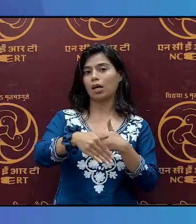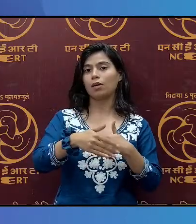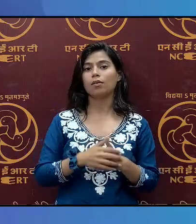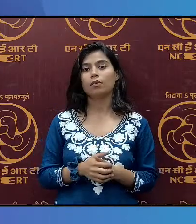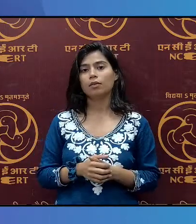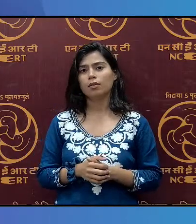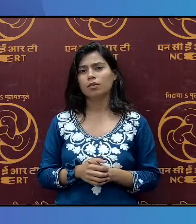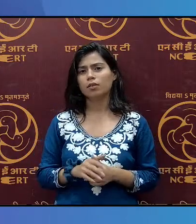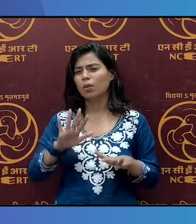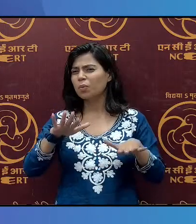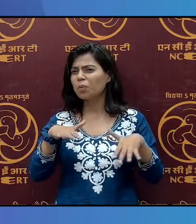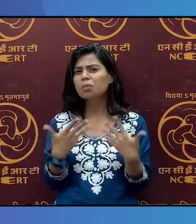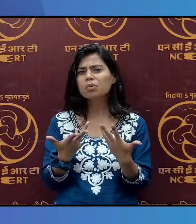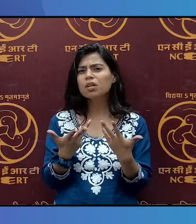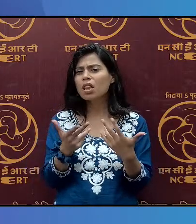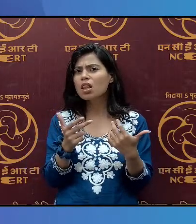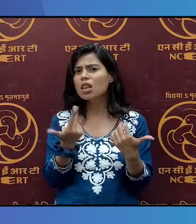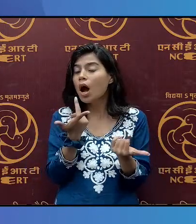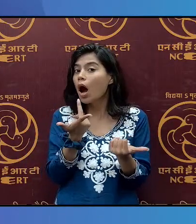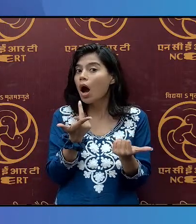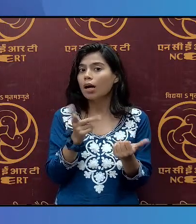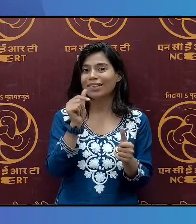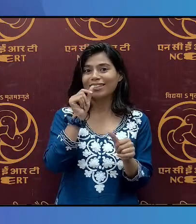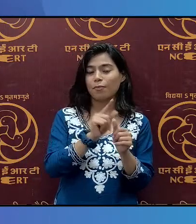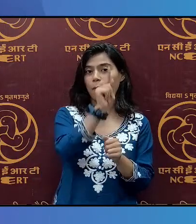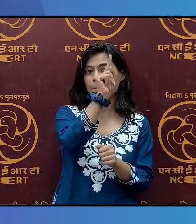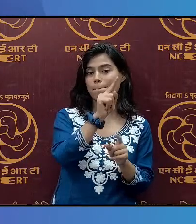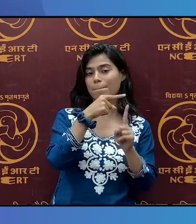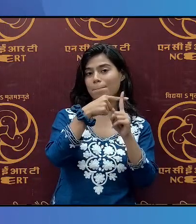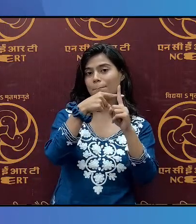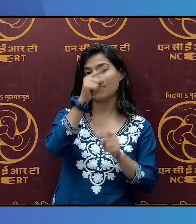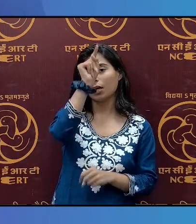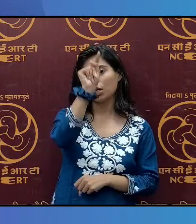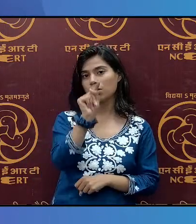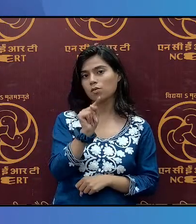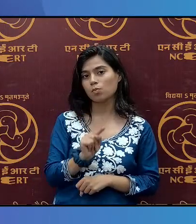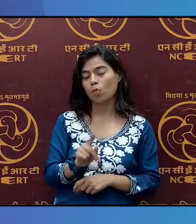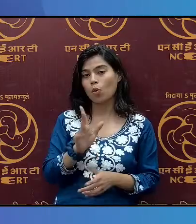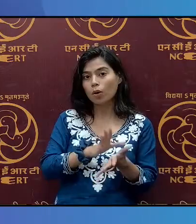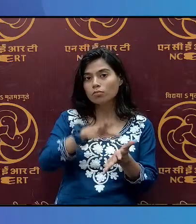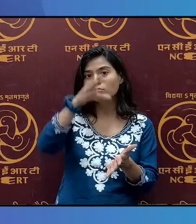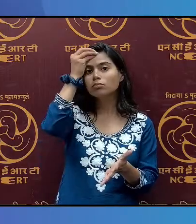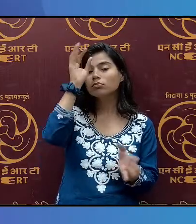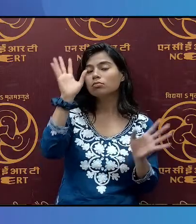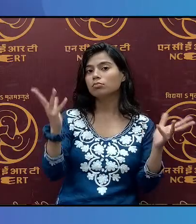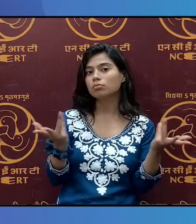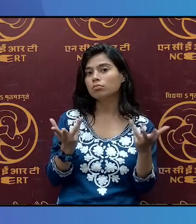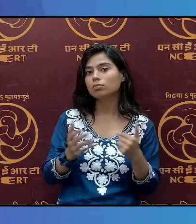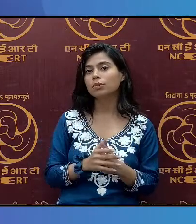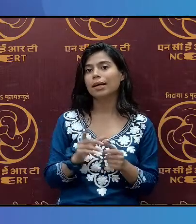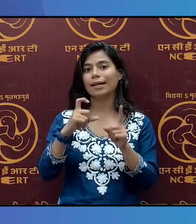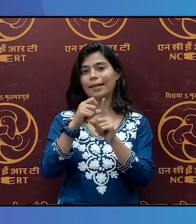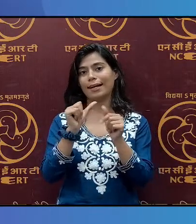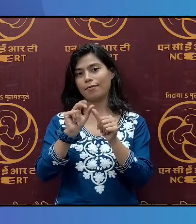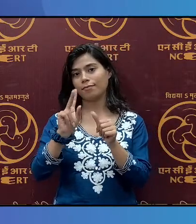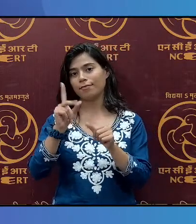Sir, what are the advantages of setting the goal before learning? Mr. Davis.